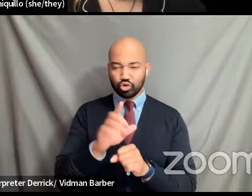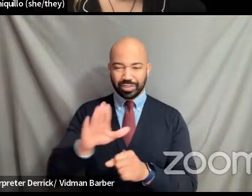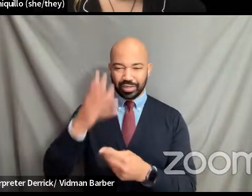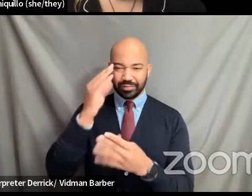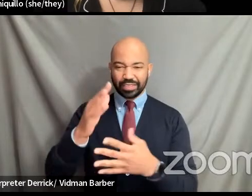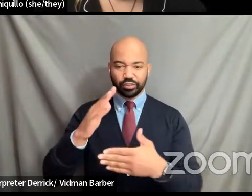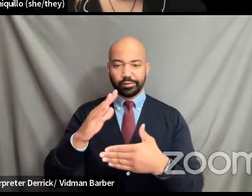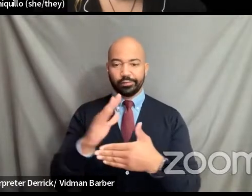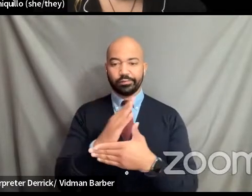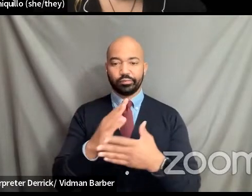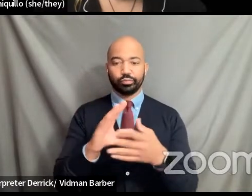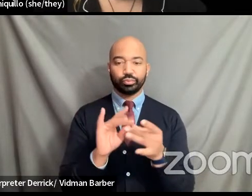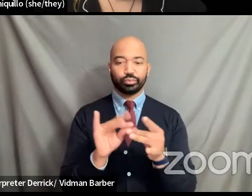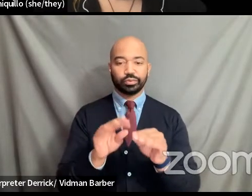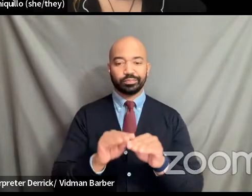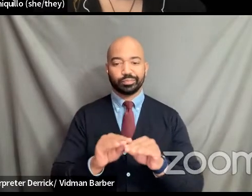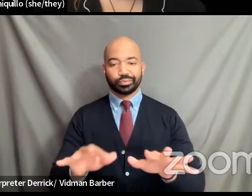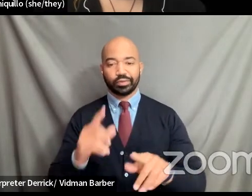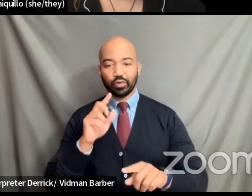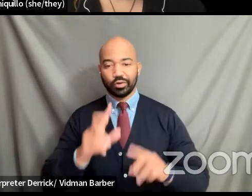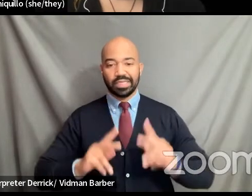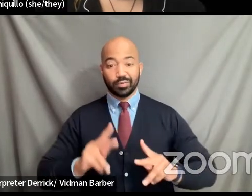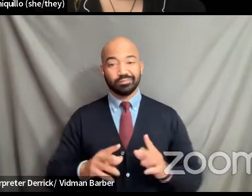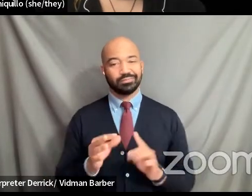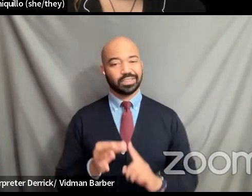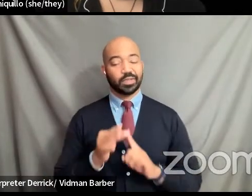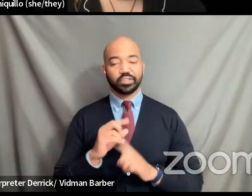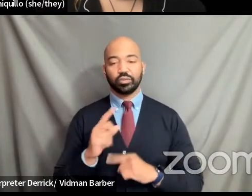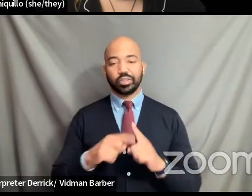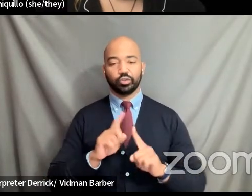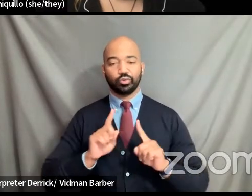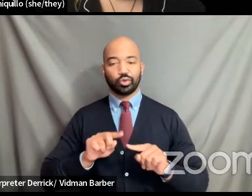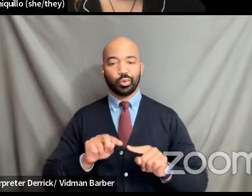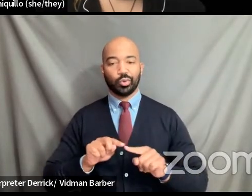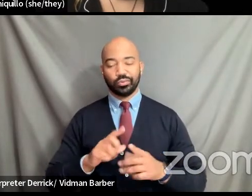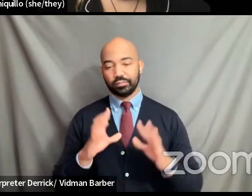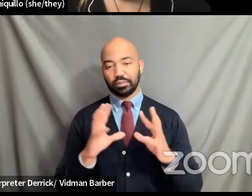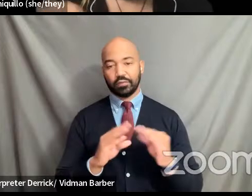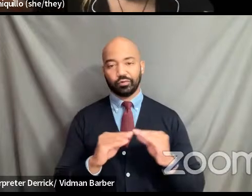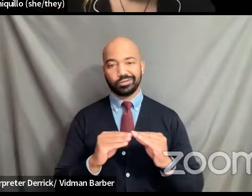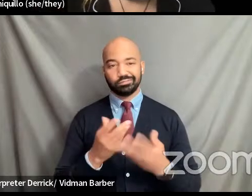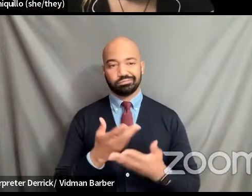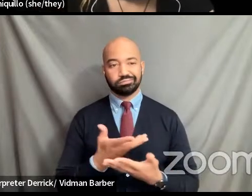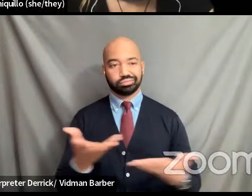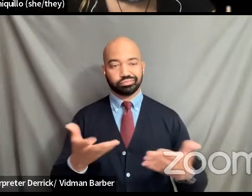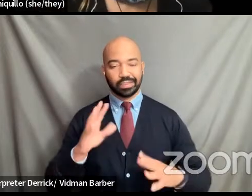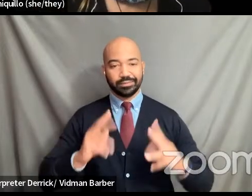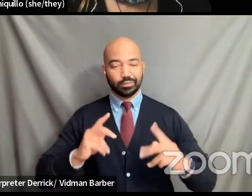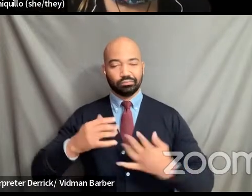information quickly with people, especially when you're at those conferences. And so